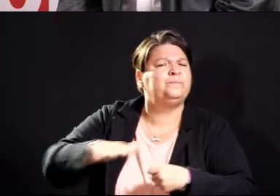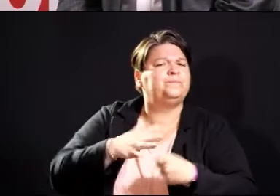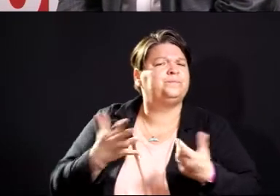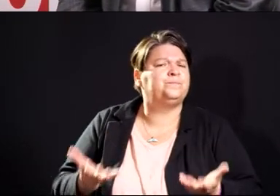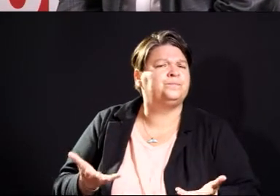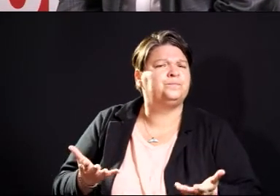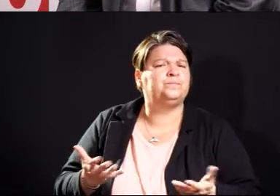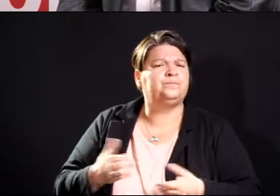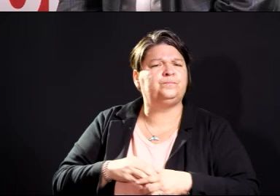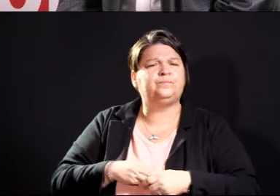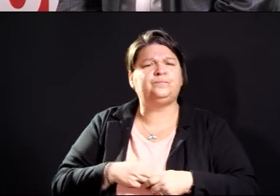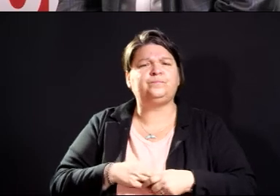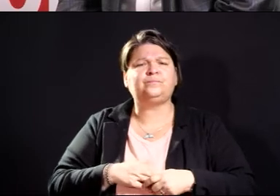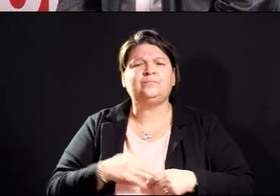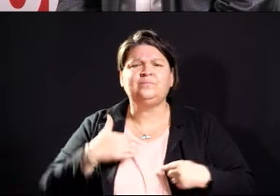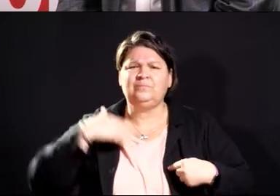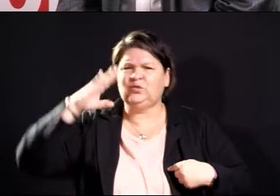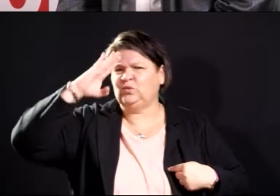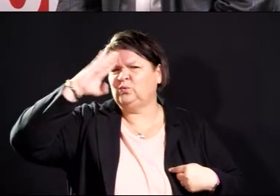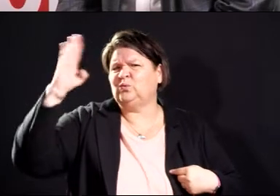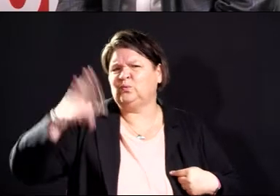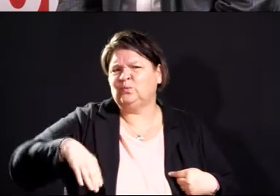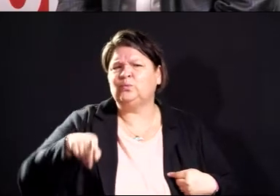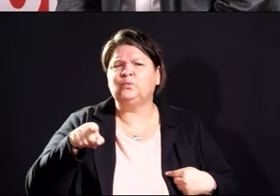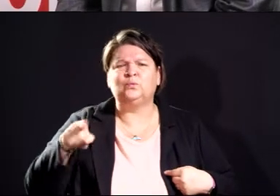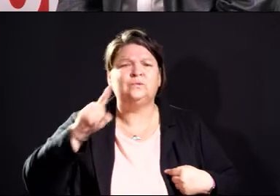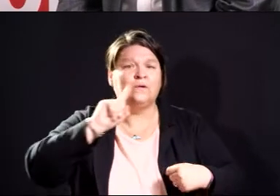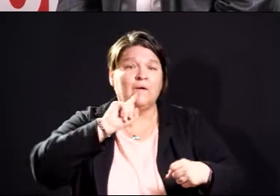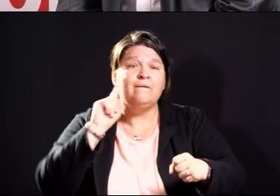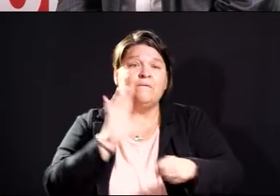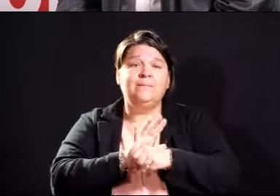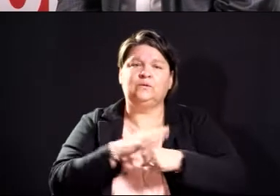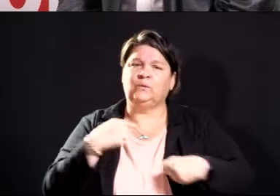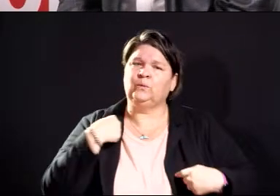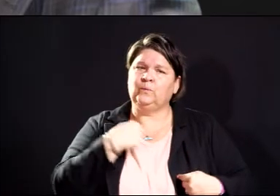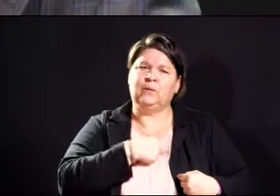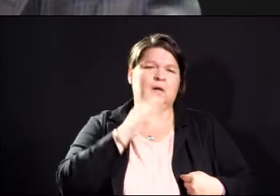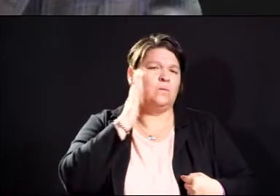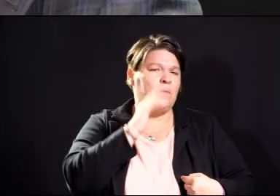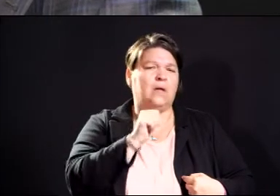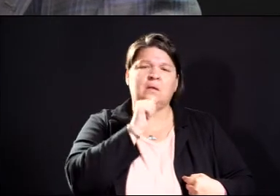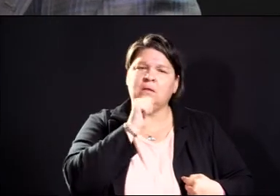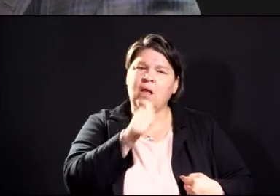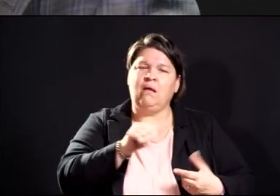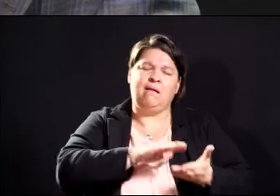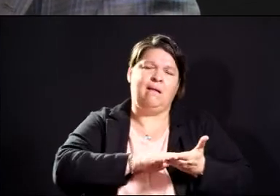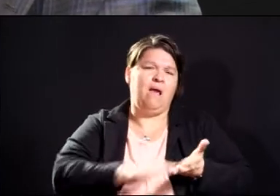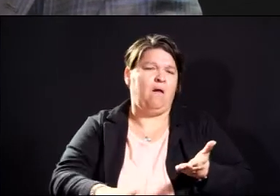whole. Right. I know that you have committed to not lay off employees. Right.